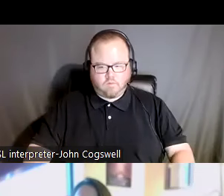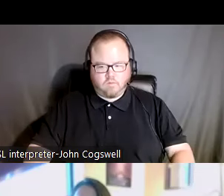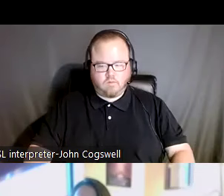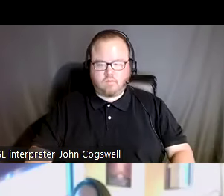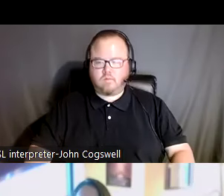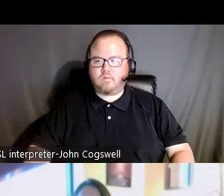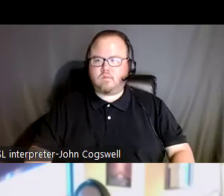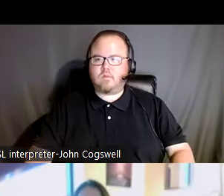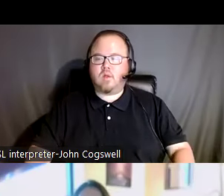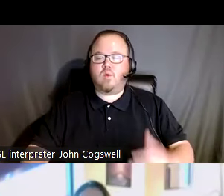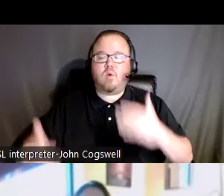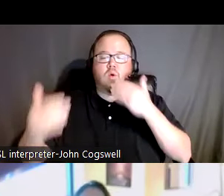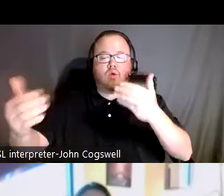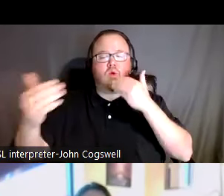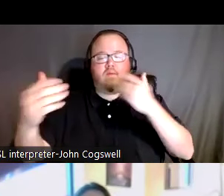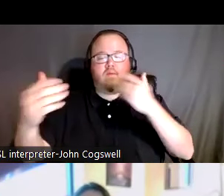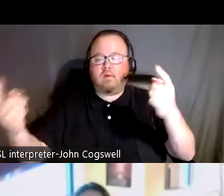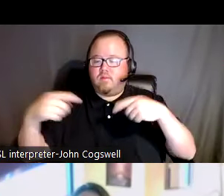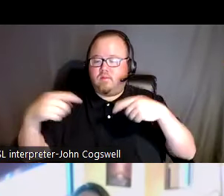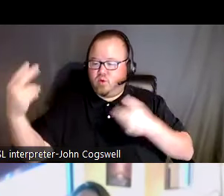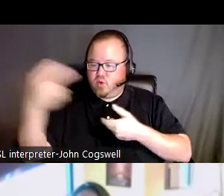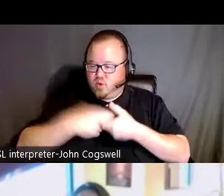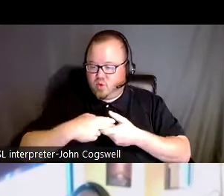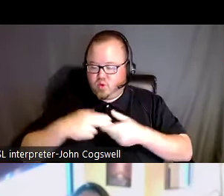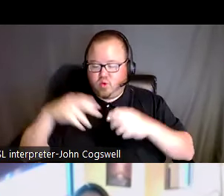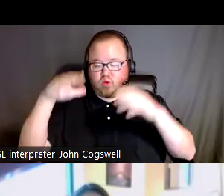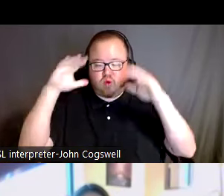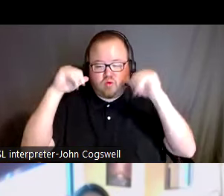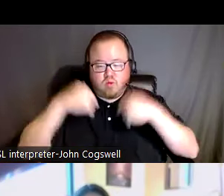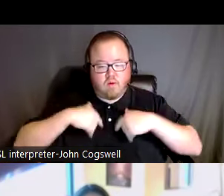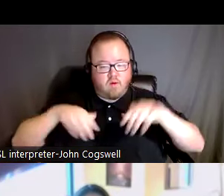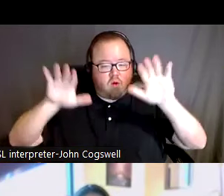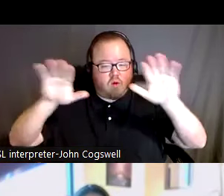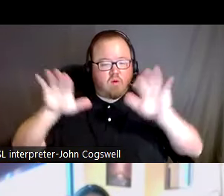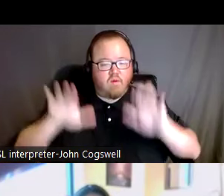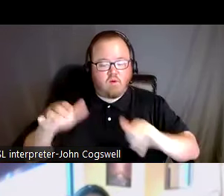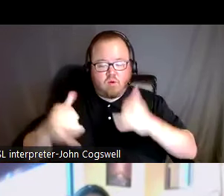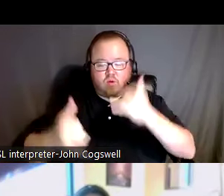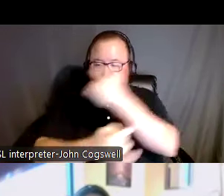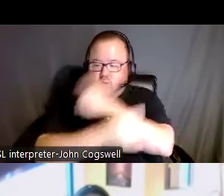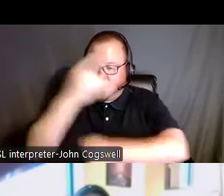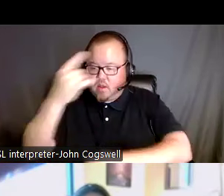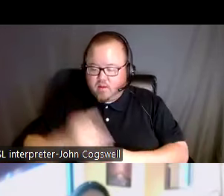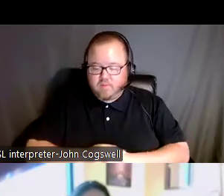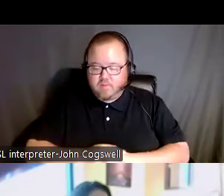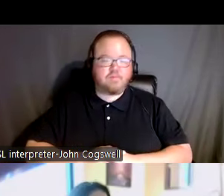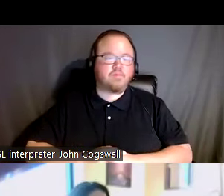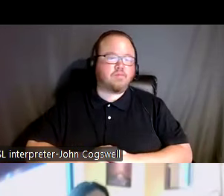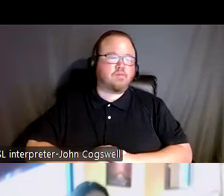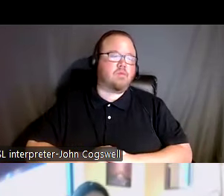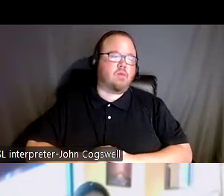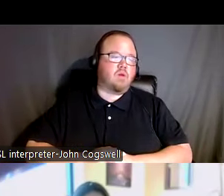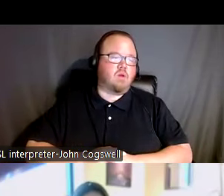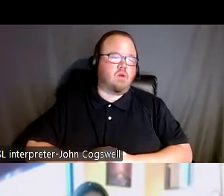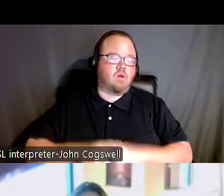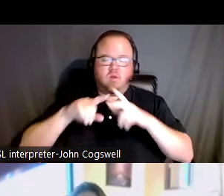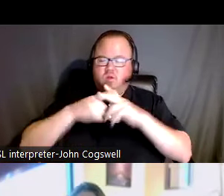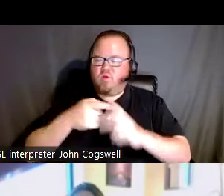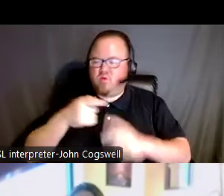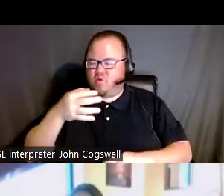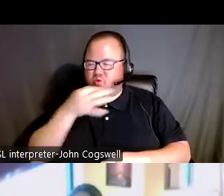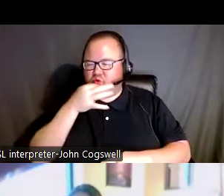Thank you all so much for joining us. Hope you're having a wonderful day, and we are going to be getting started in just